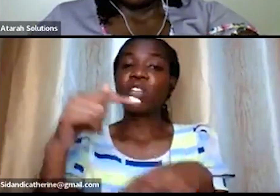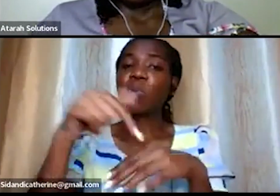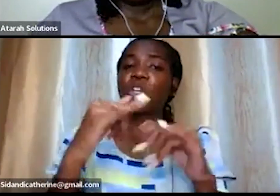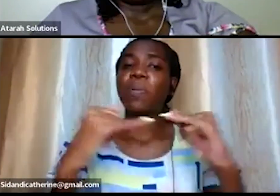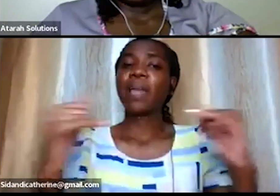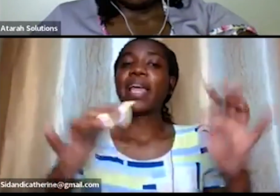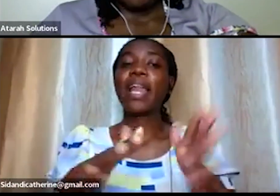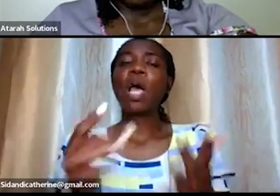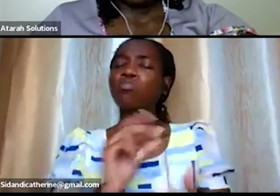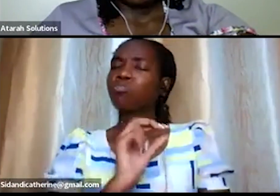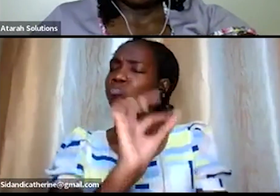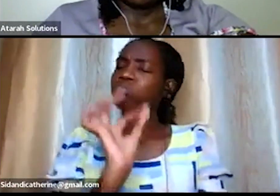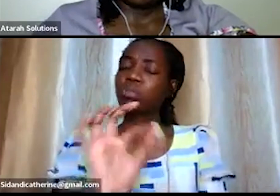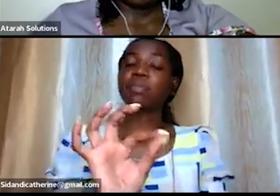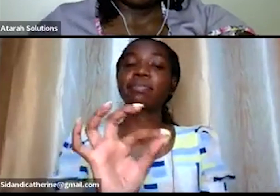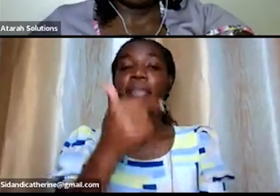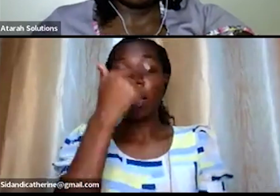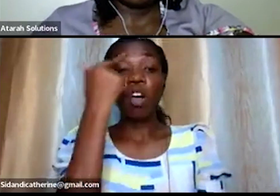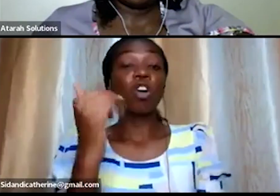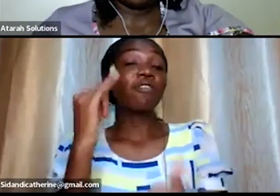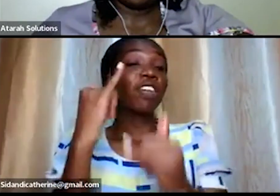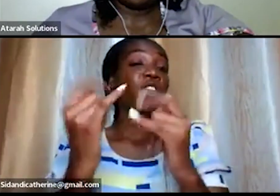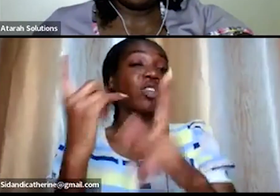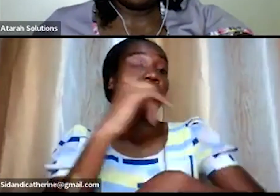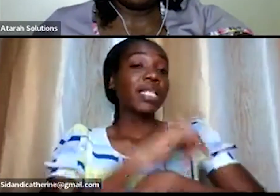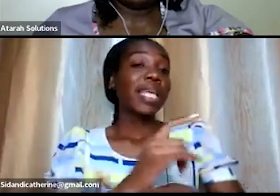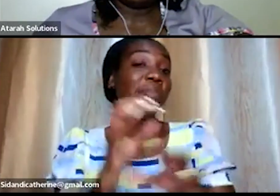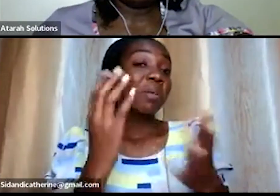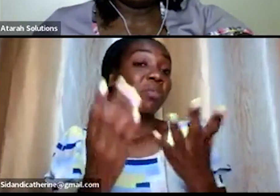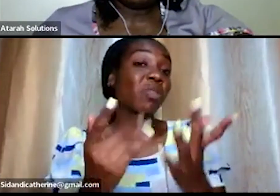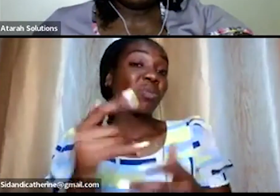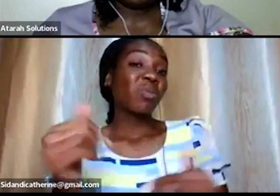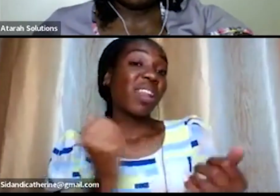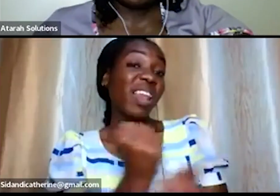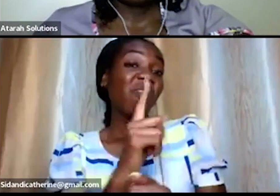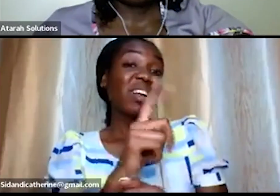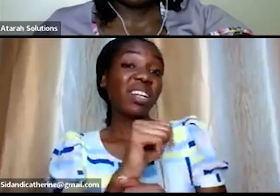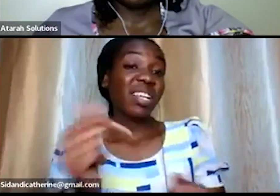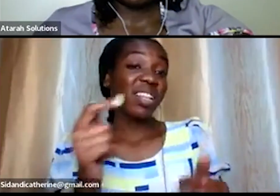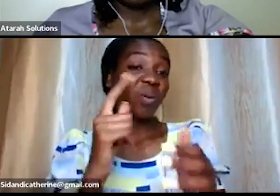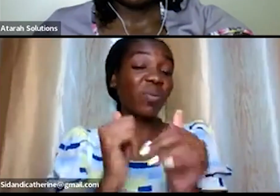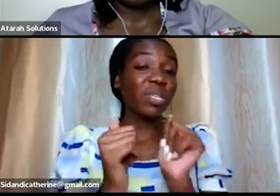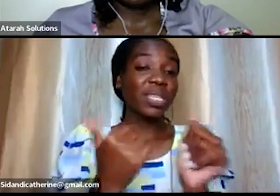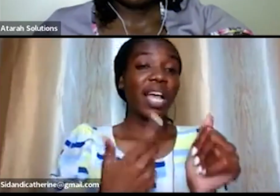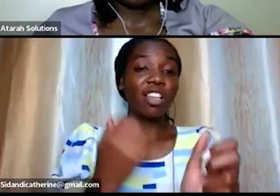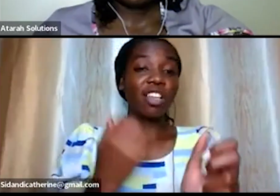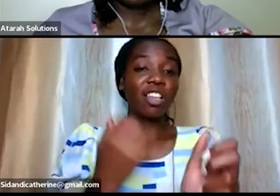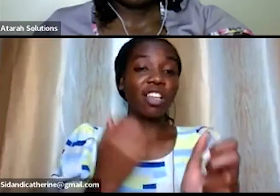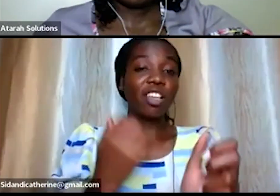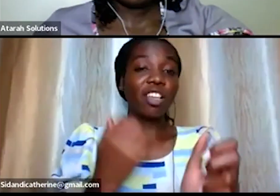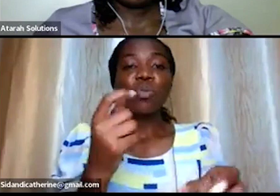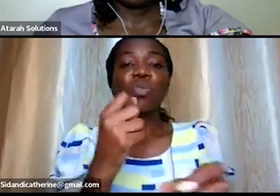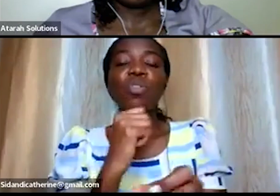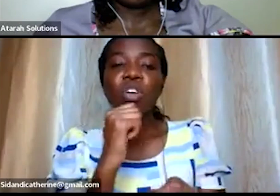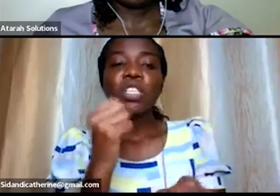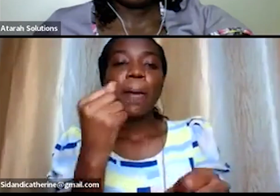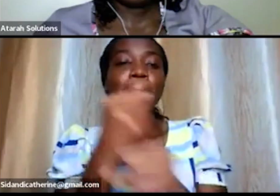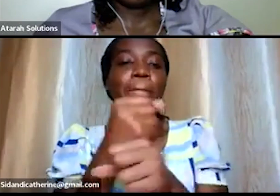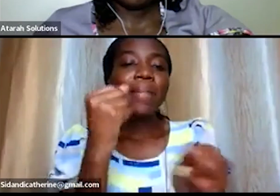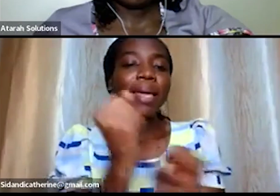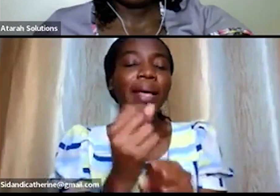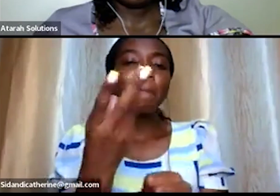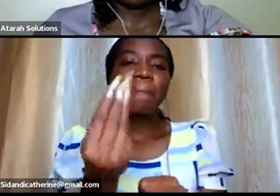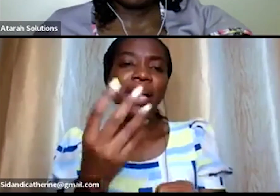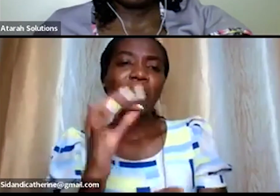period? Because at the end of the day, no matter how much we love each other, which we do, by the way, if we're not making money, we're not making profits for